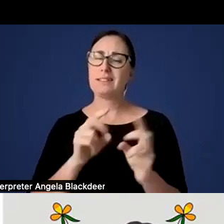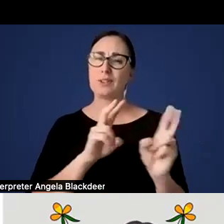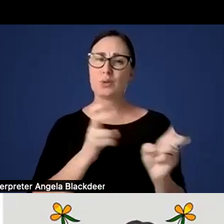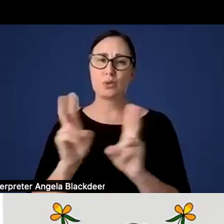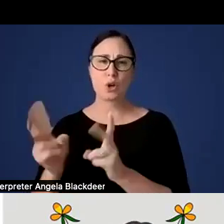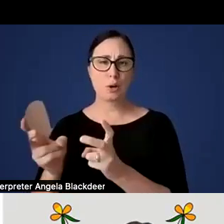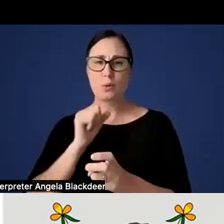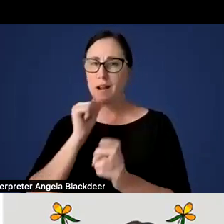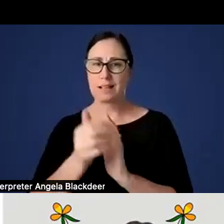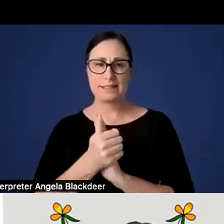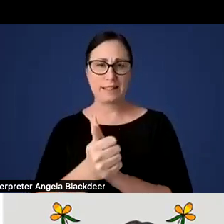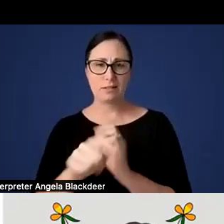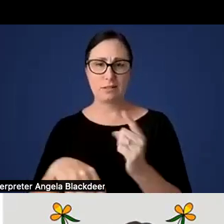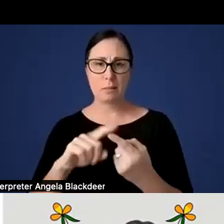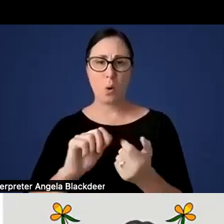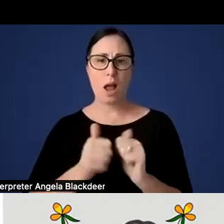them.